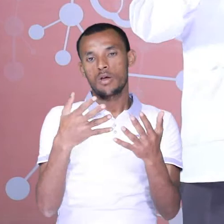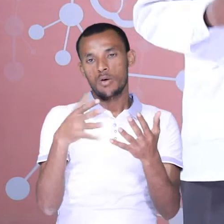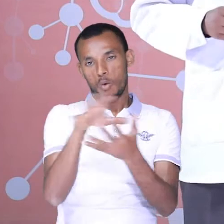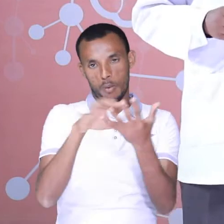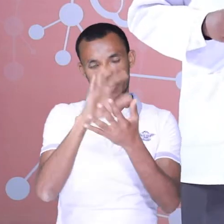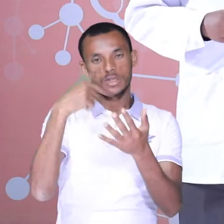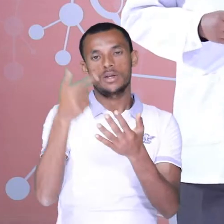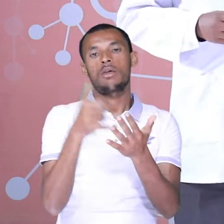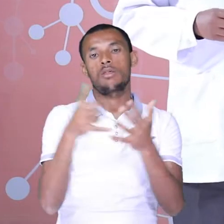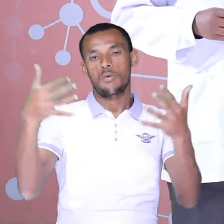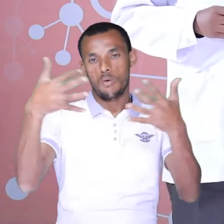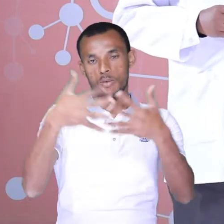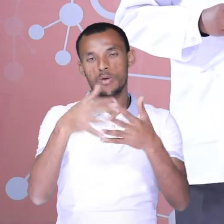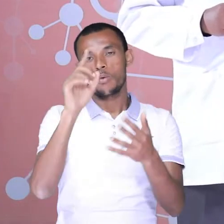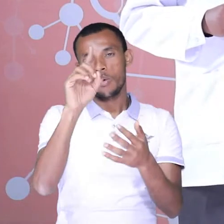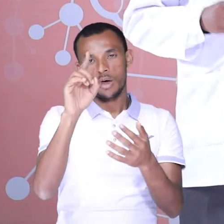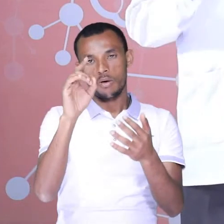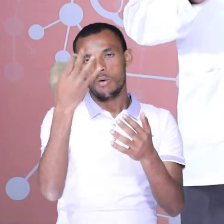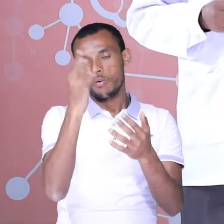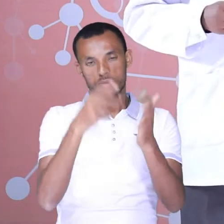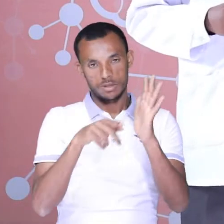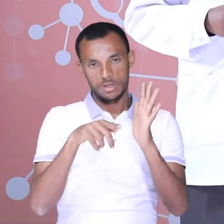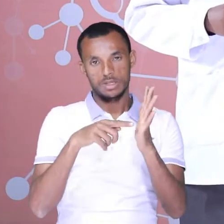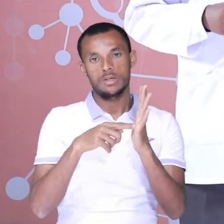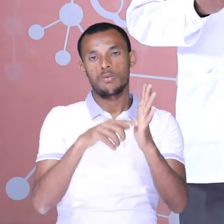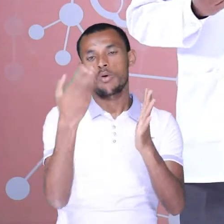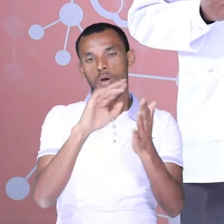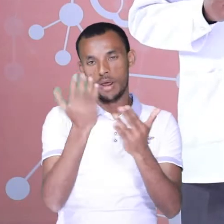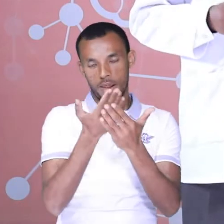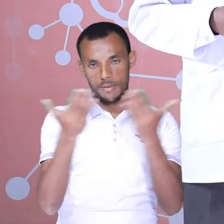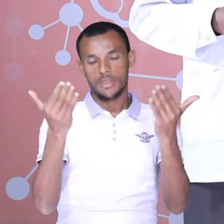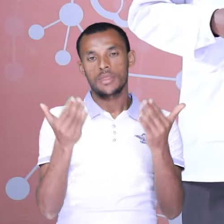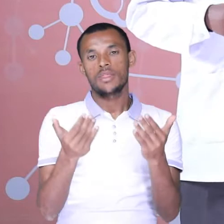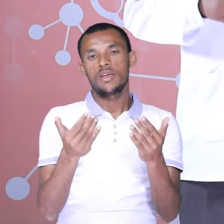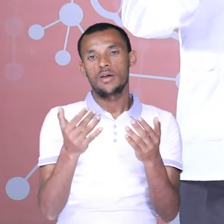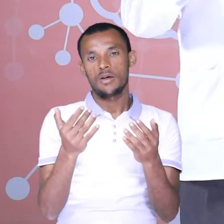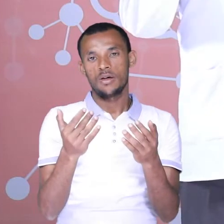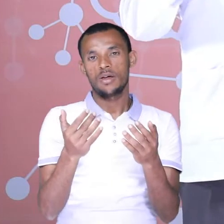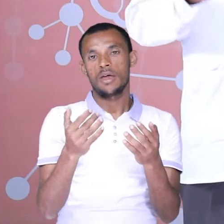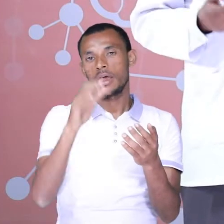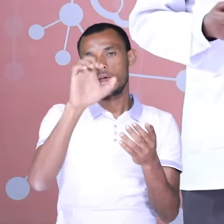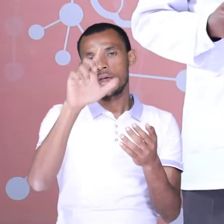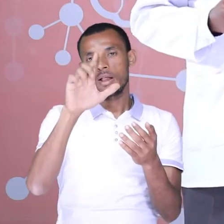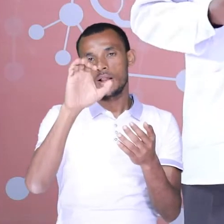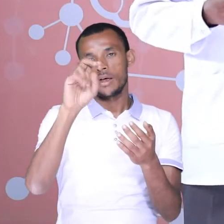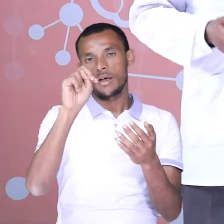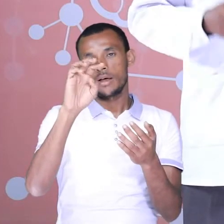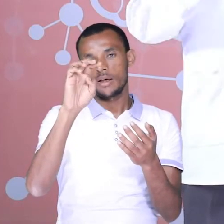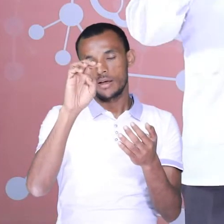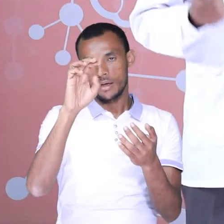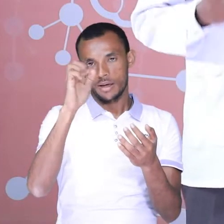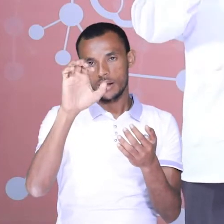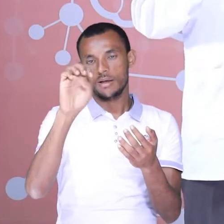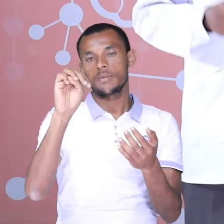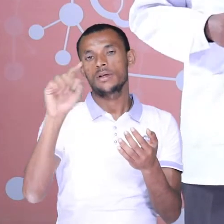of only one kind of symbol or one kind of element, whereas when we say chemical formula